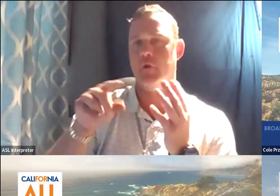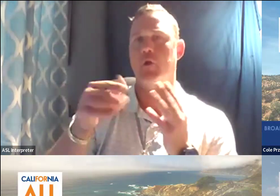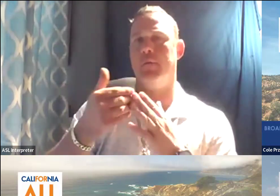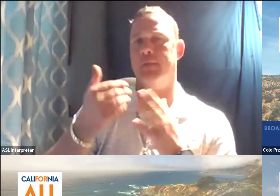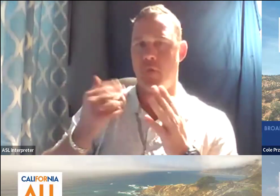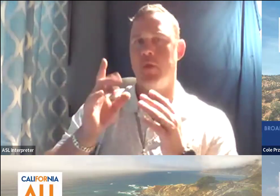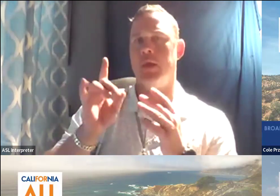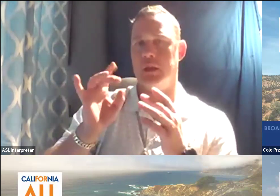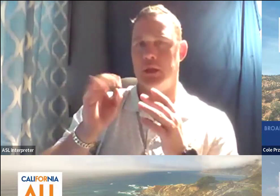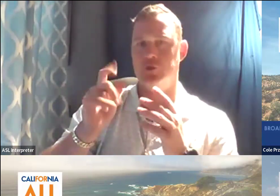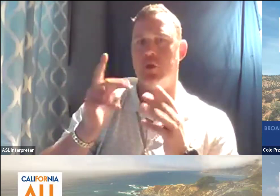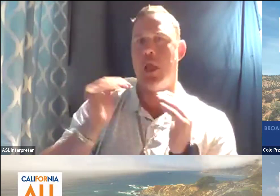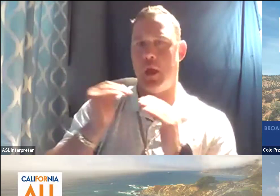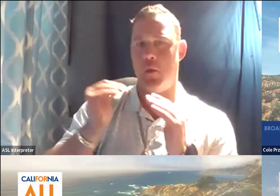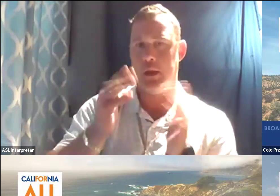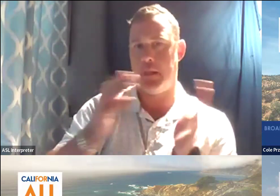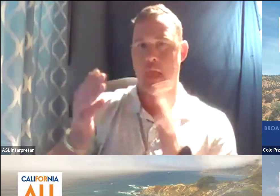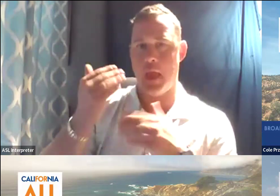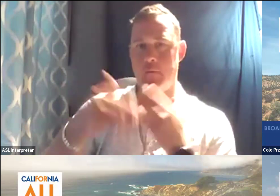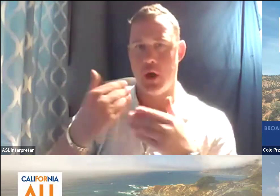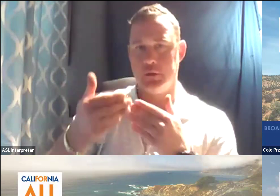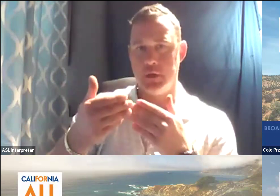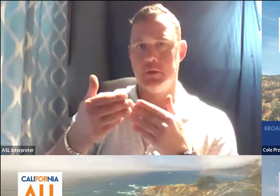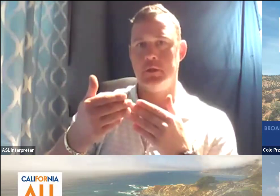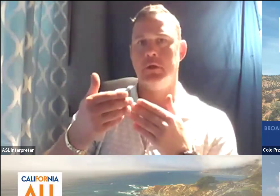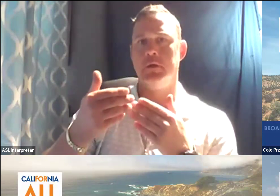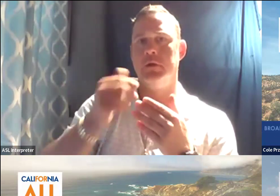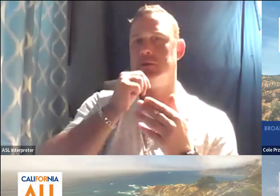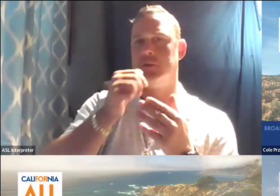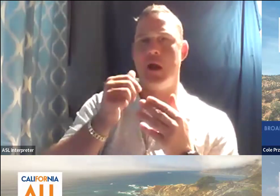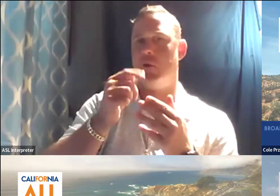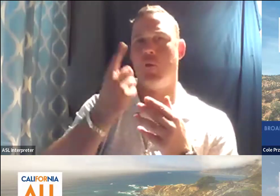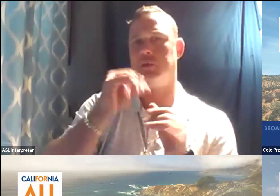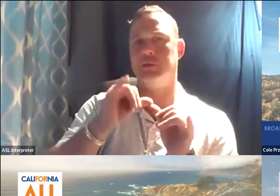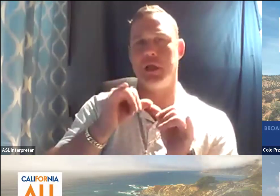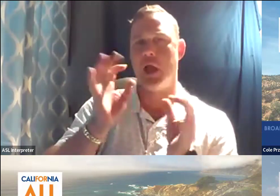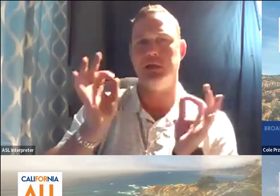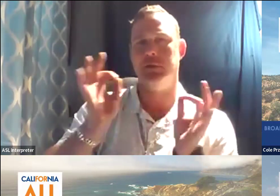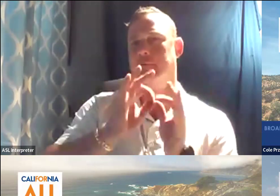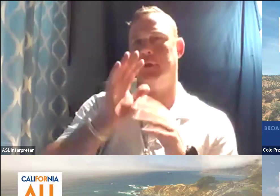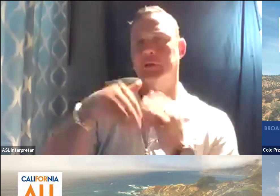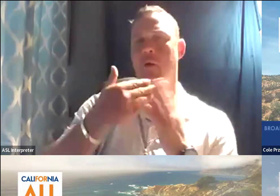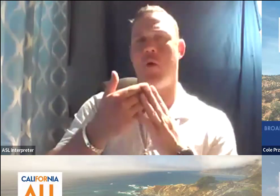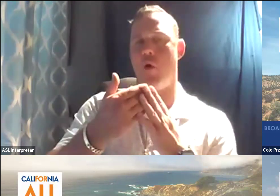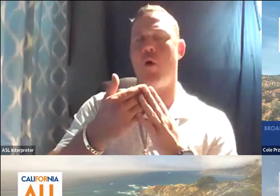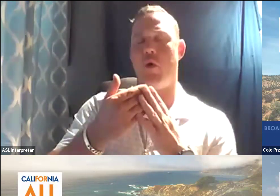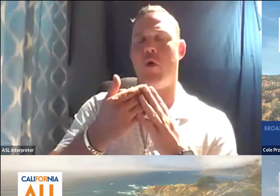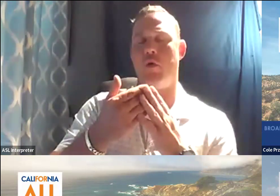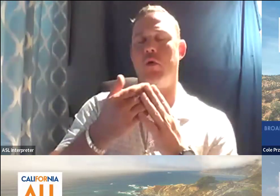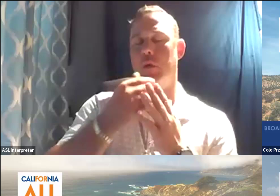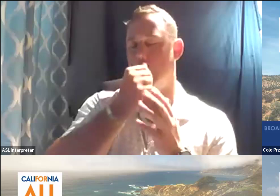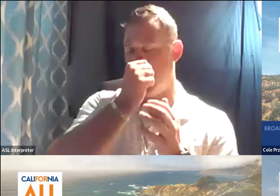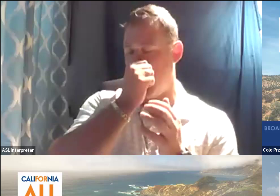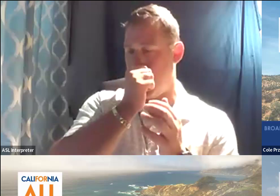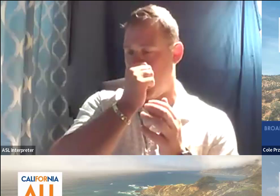equity planning process, and as we learned, there's not a one size fits all for everybody. What